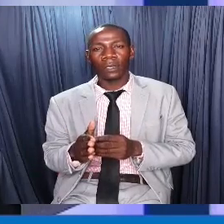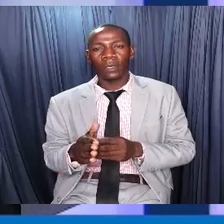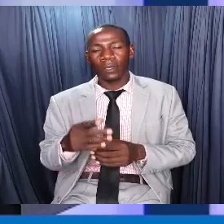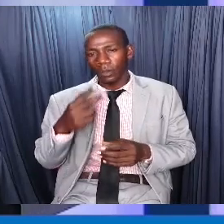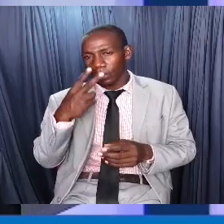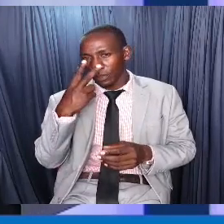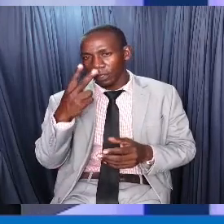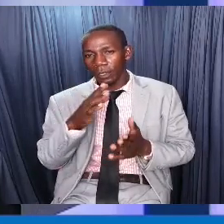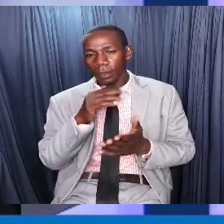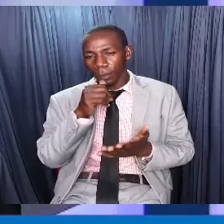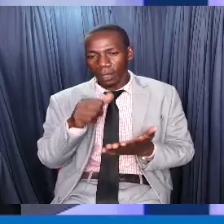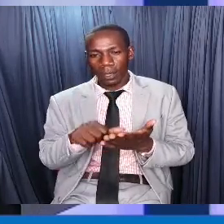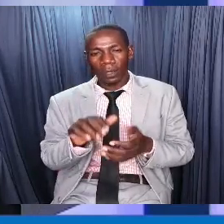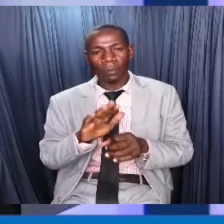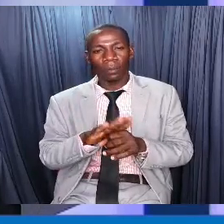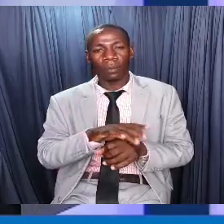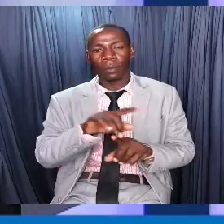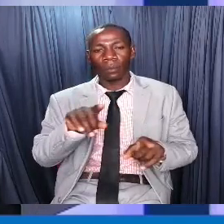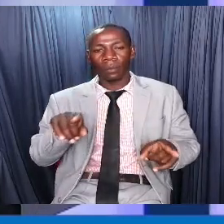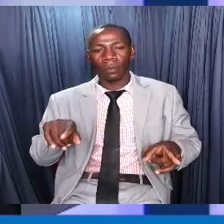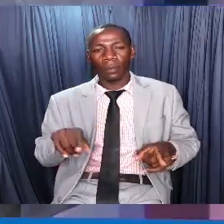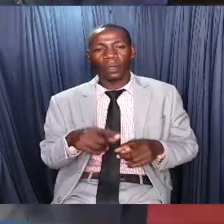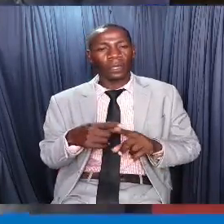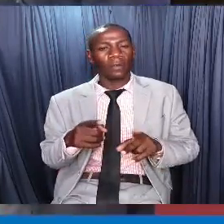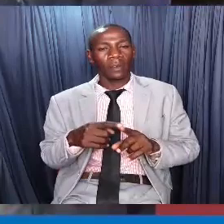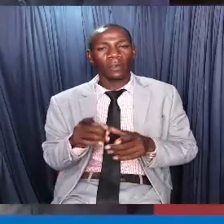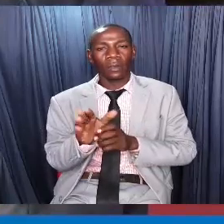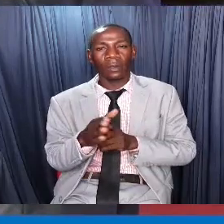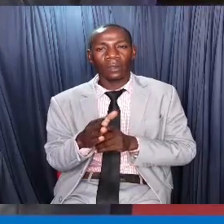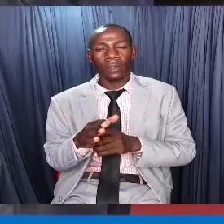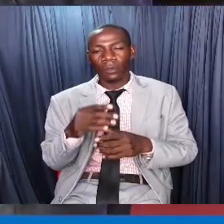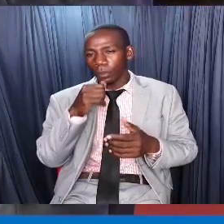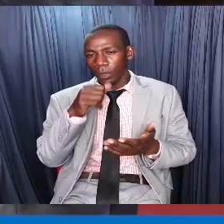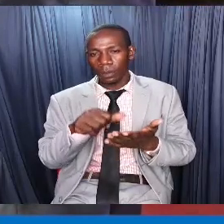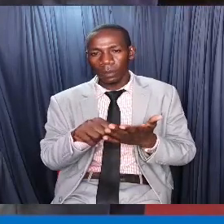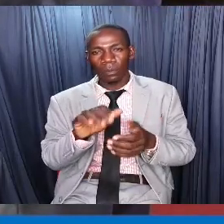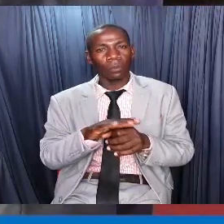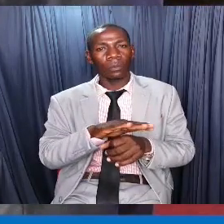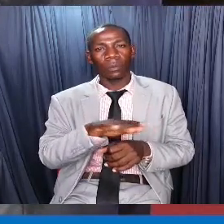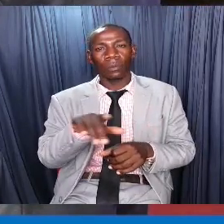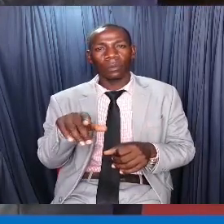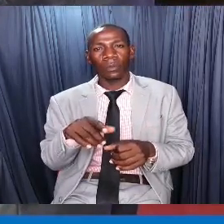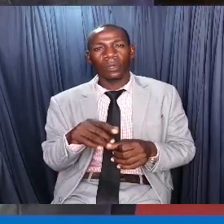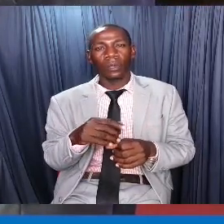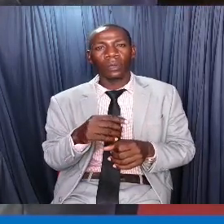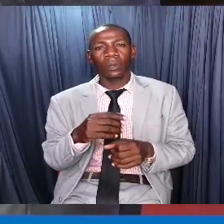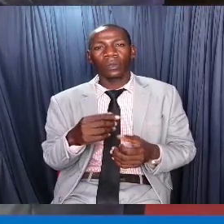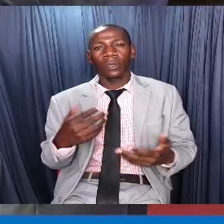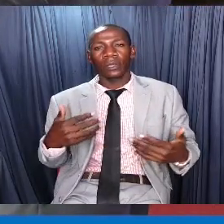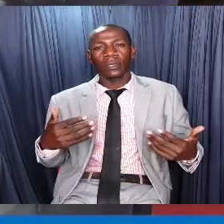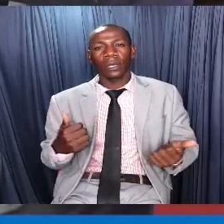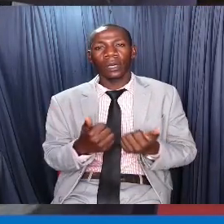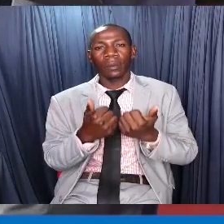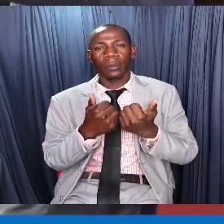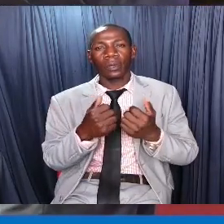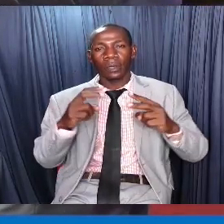barua zimejaa hapa. You find the prayer request filling this box. Kile kifika Alhamisi. Every Thursday. Unakuta barua zao hapa. The prayer requests are here. Wanafanywa maneno wale. They